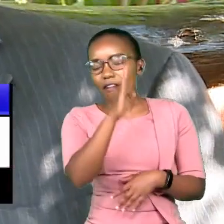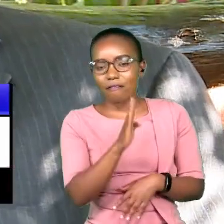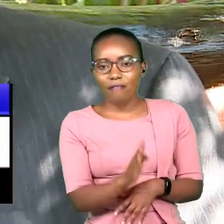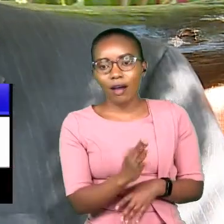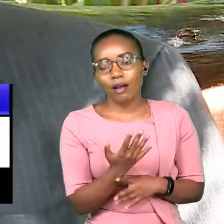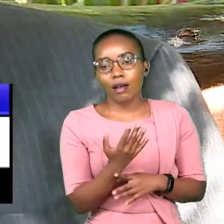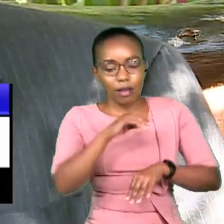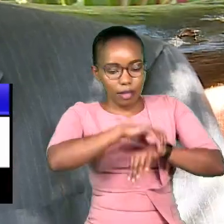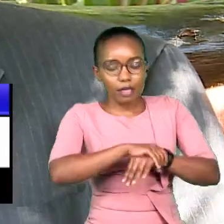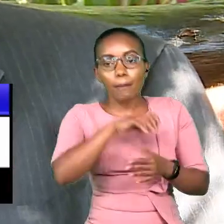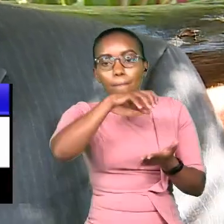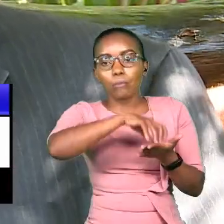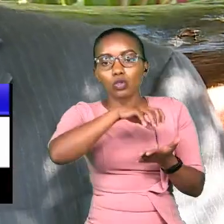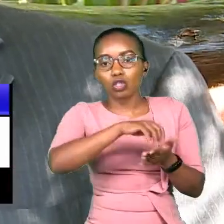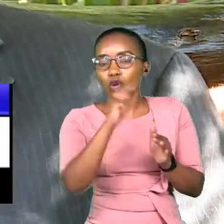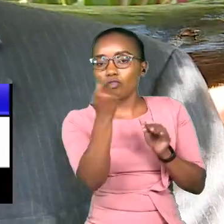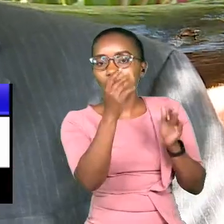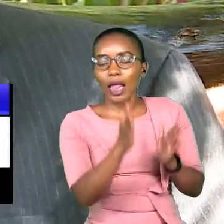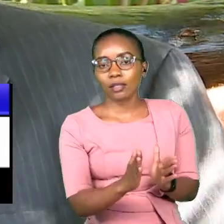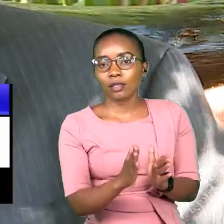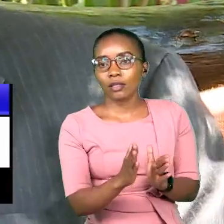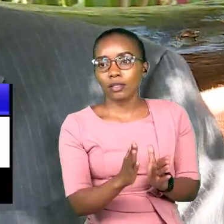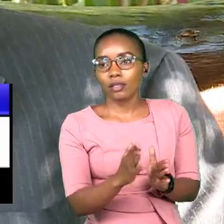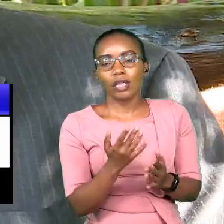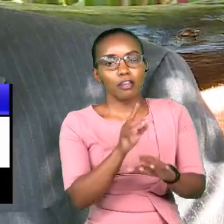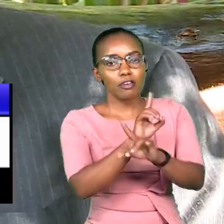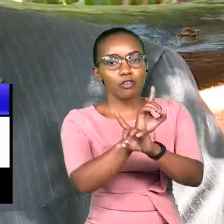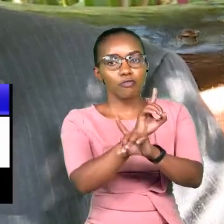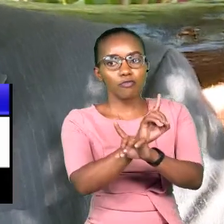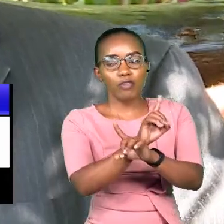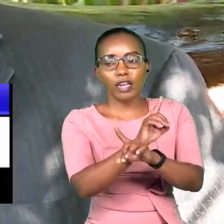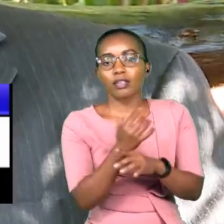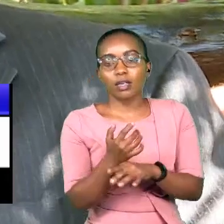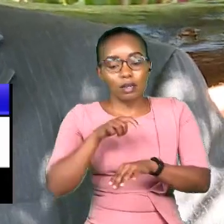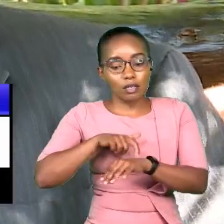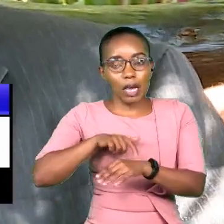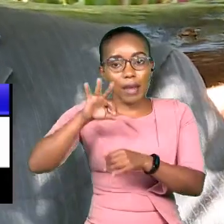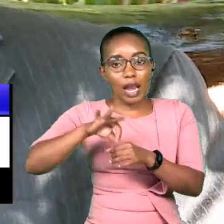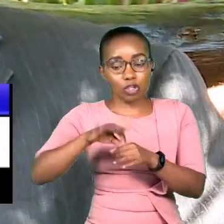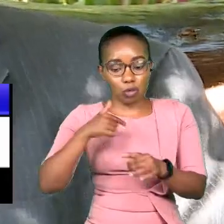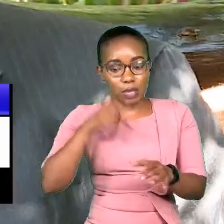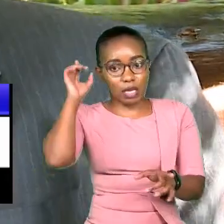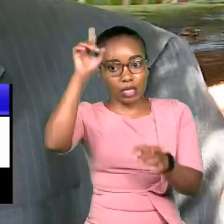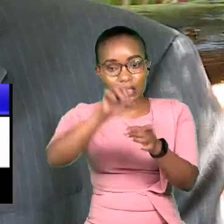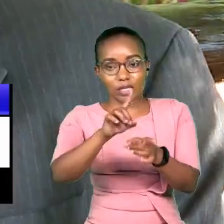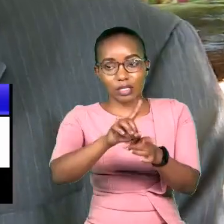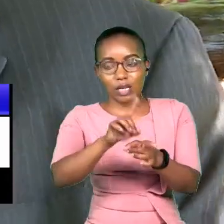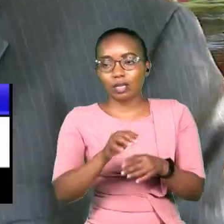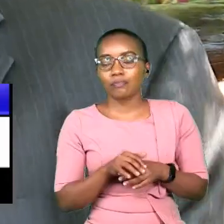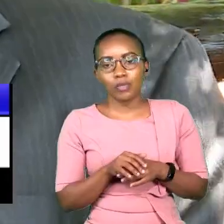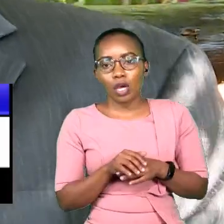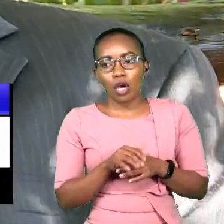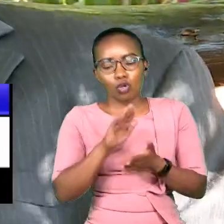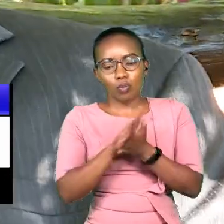mwananchi's position articulated and defended at the ballot. So I decided to be that alternative voice.